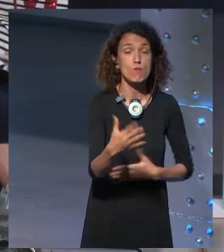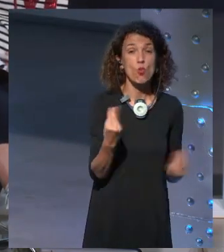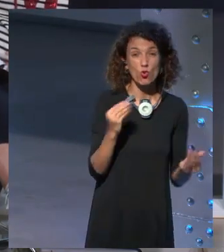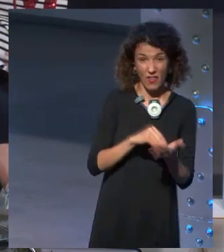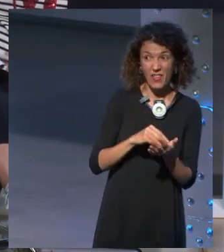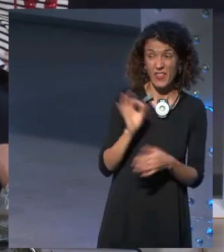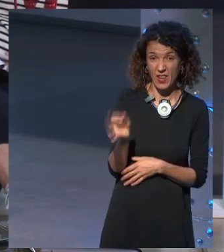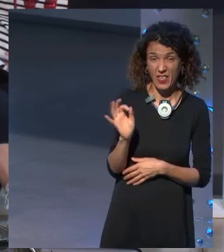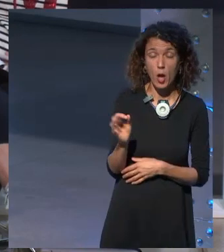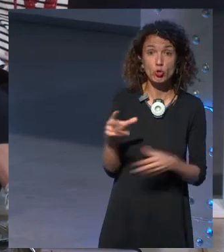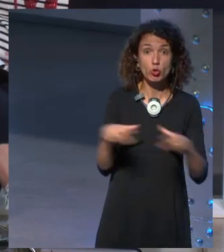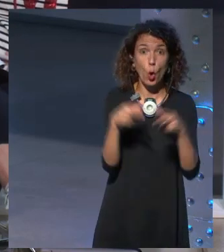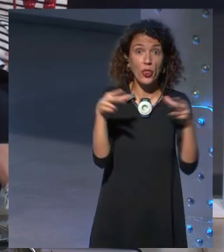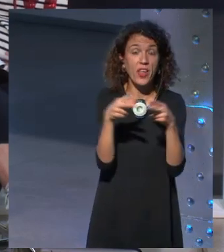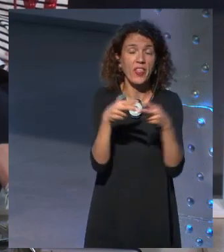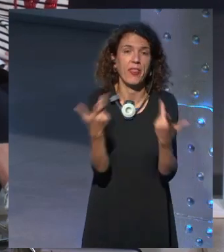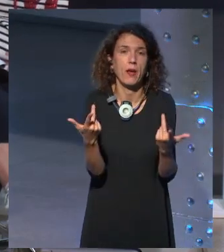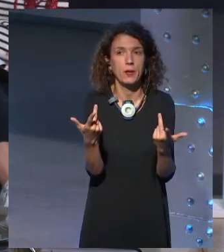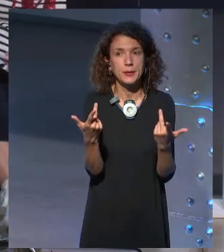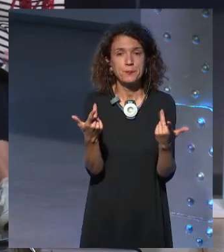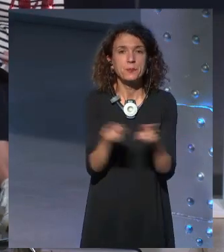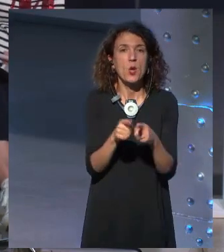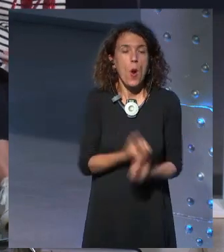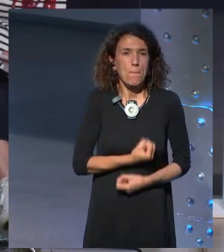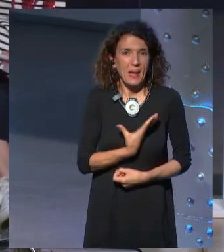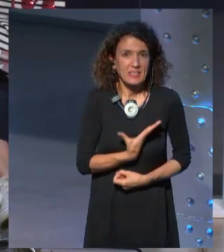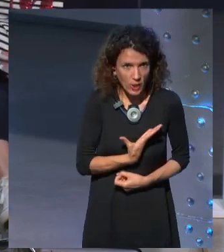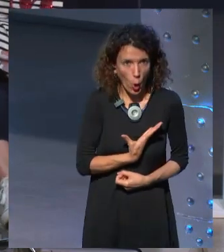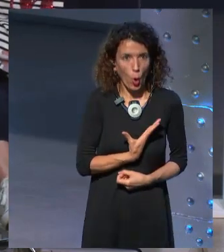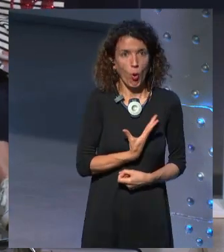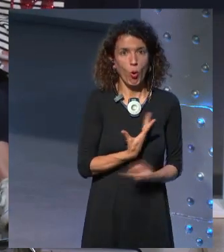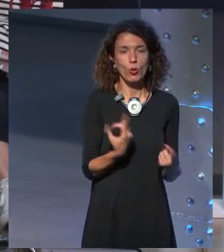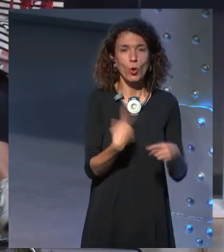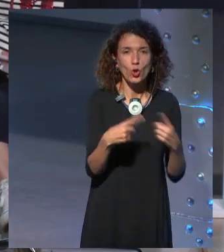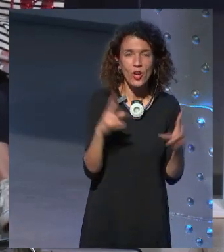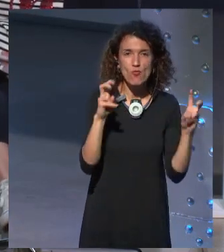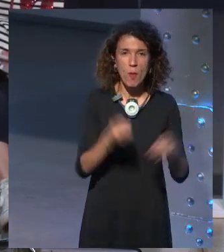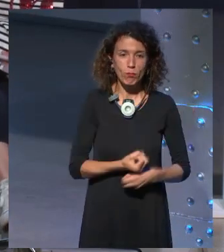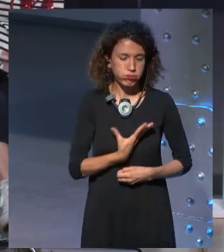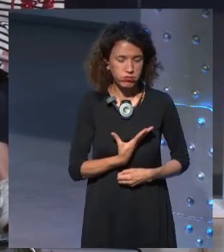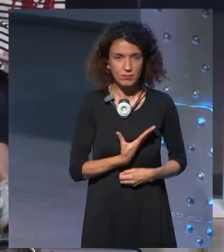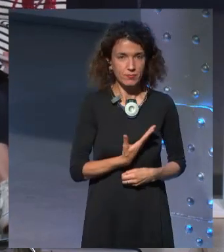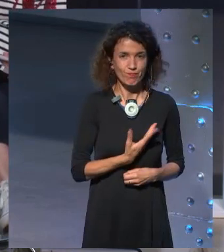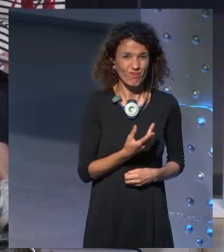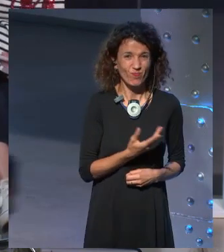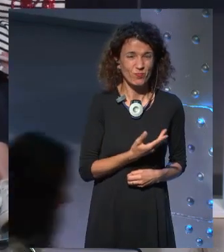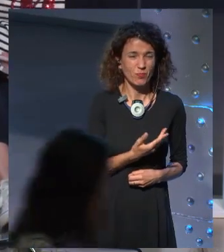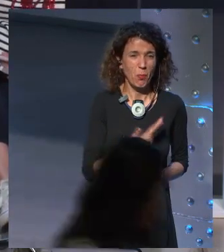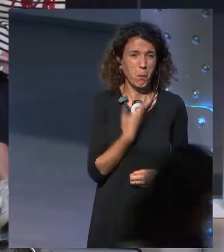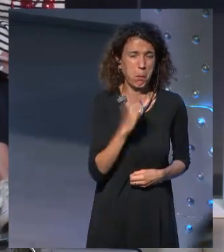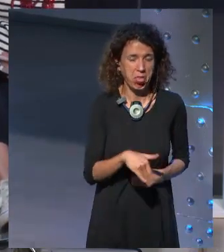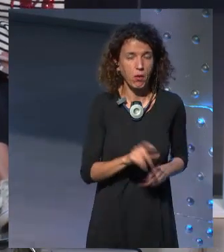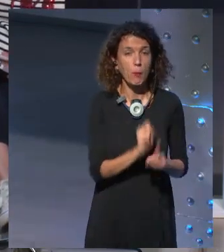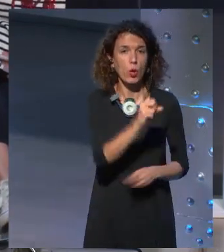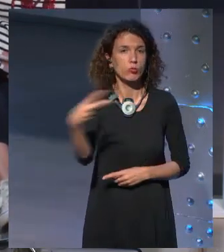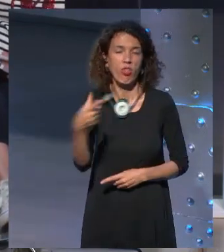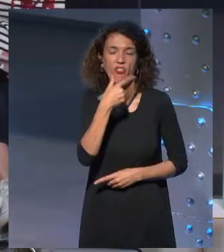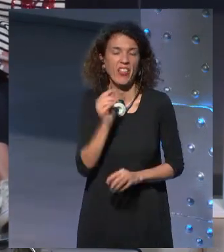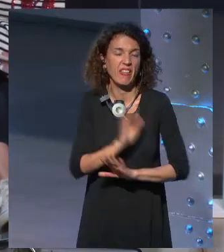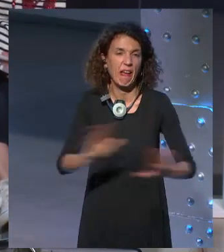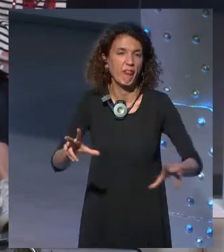on. It seems that we are in a society where it seems that passion for new things ends up and we want easy